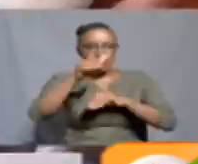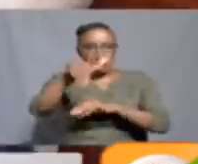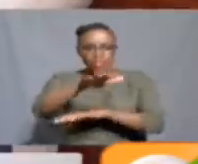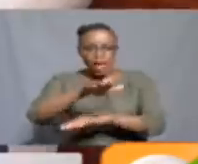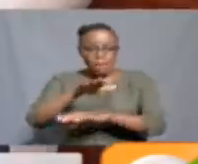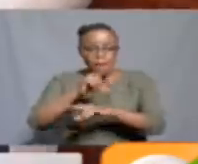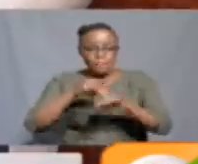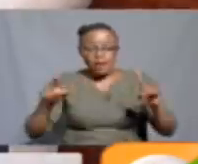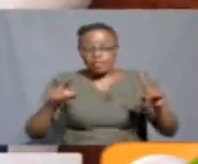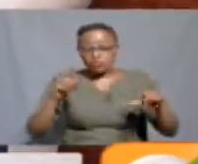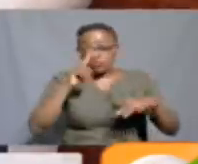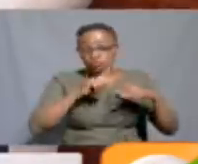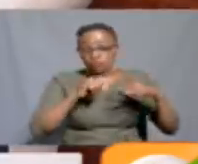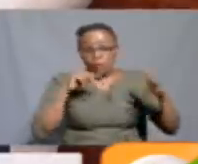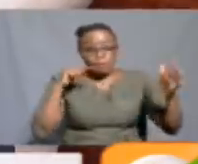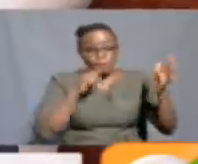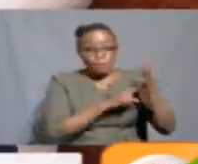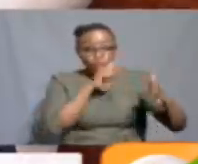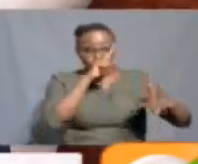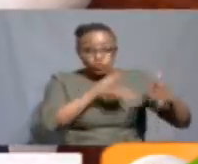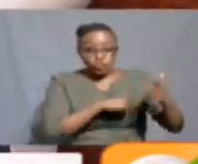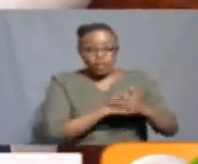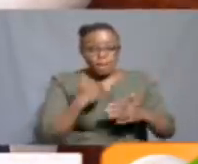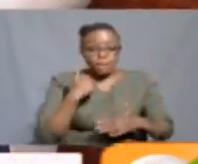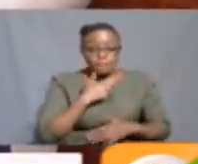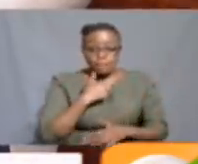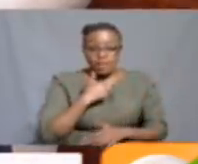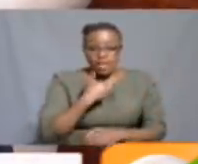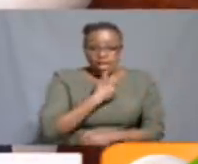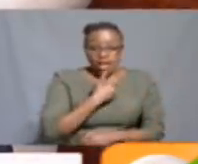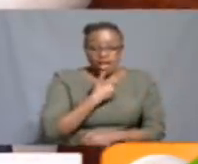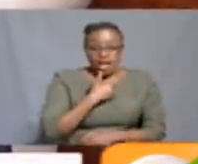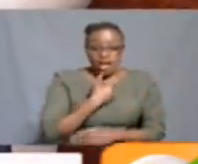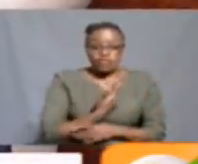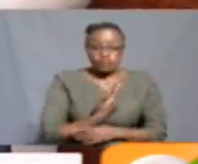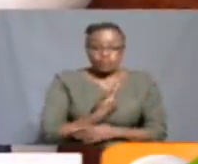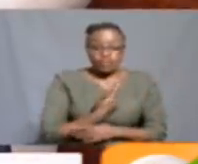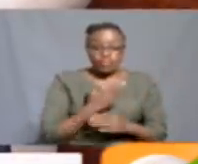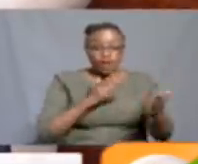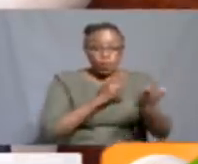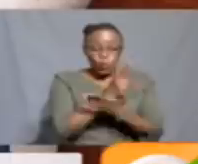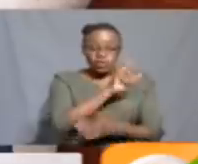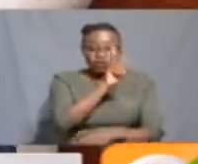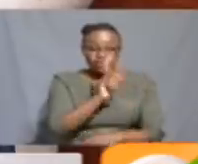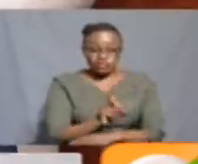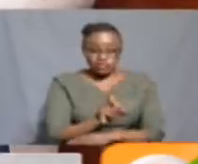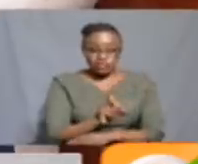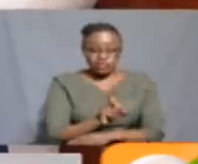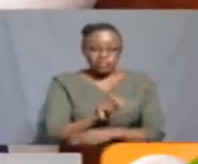The point is that, do I have the loyalty, being a Kenyan?